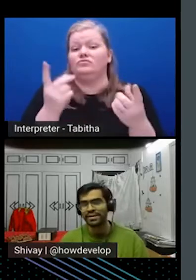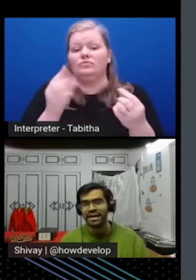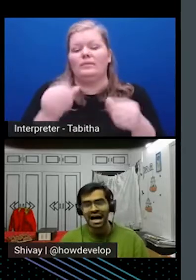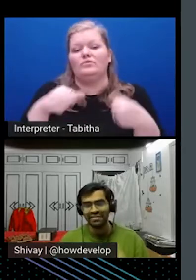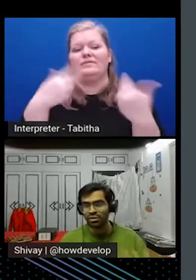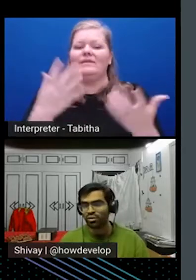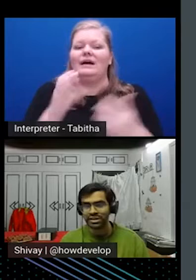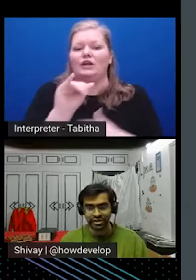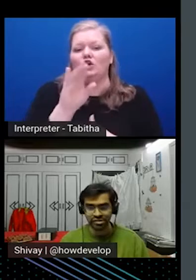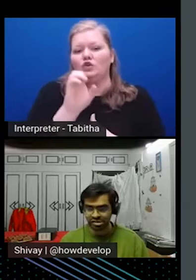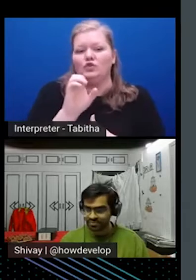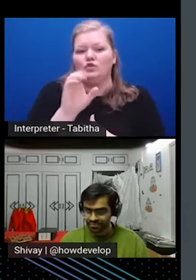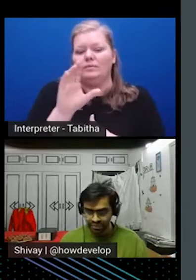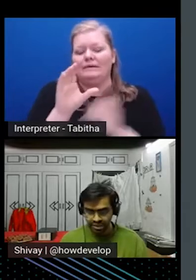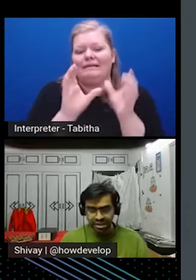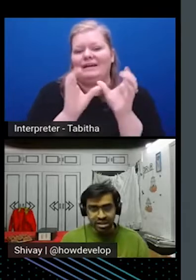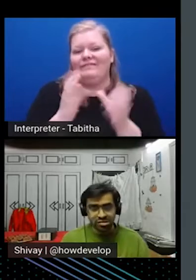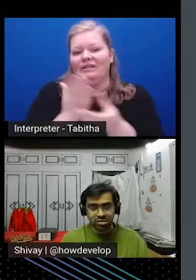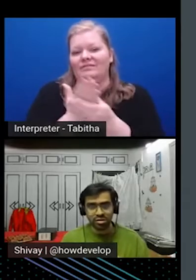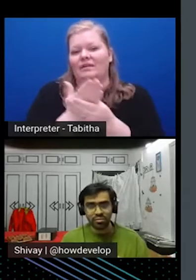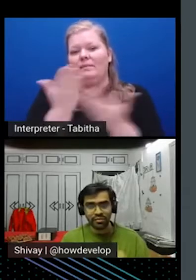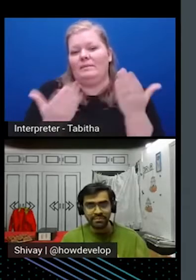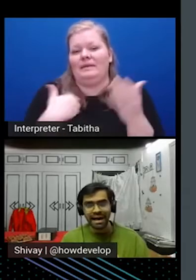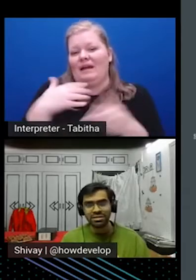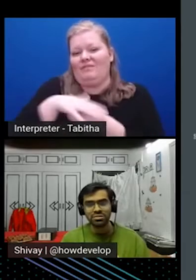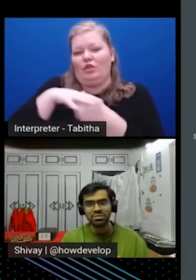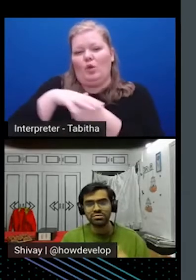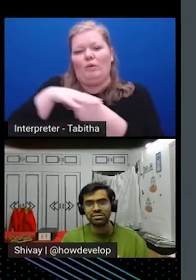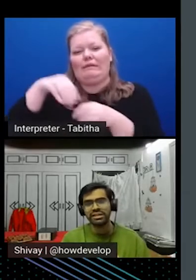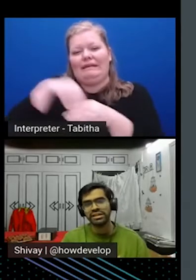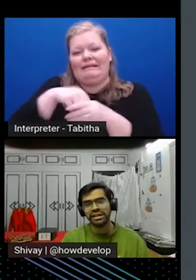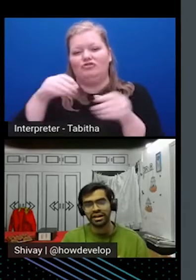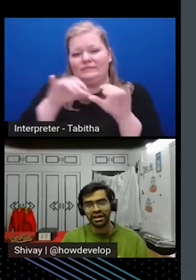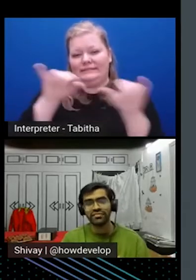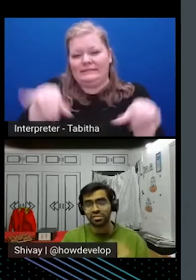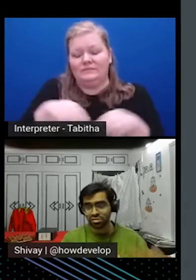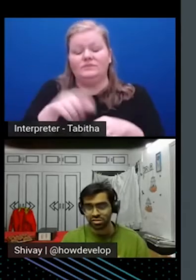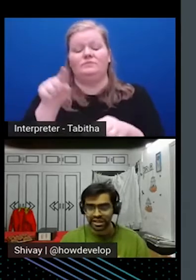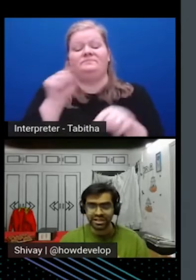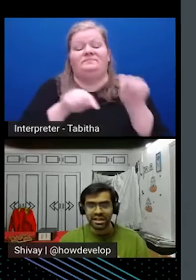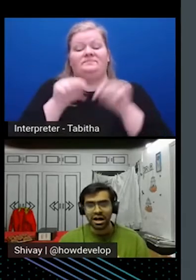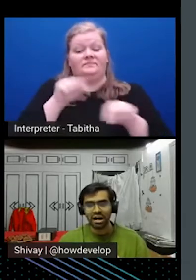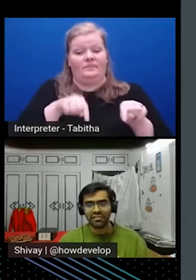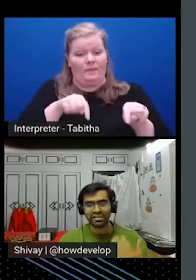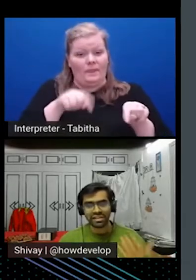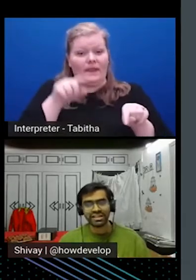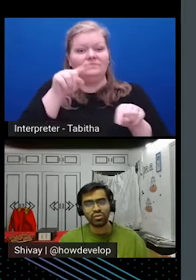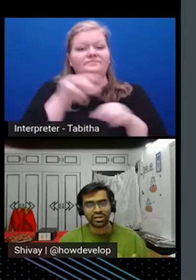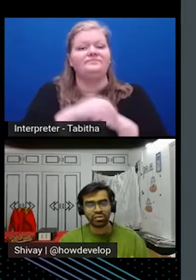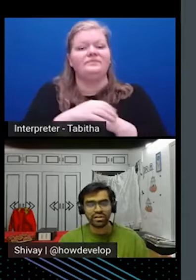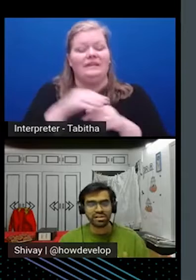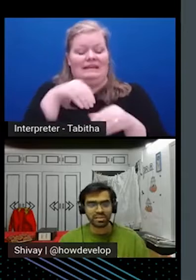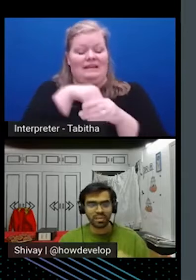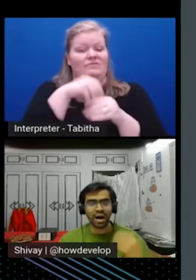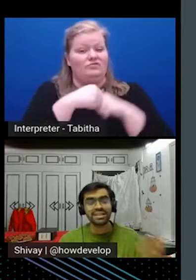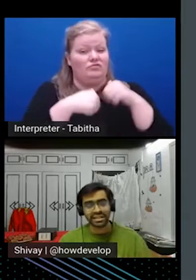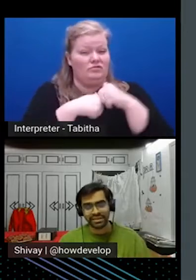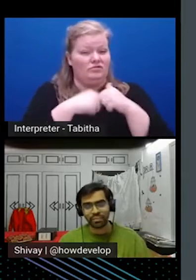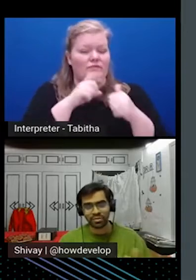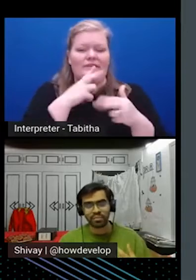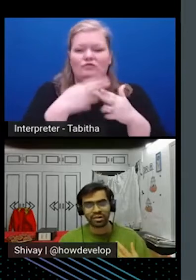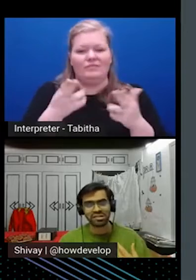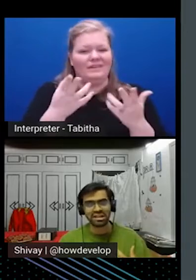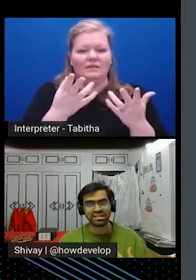you might be having locally in your system. So moving back to the infrastructure, right? Very quickly going over some